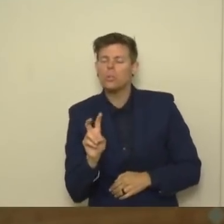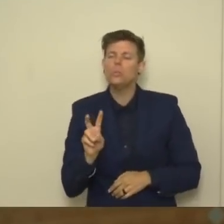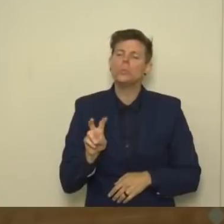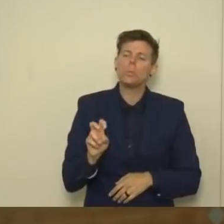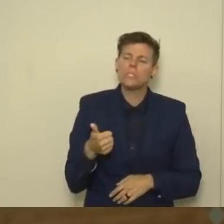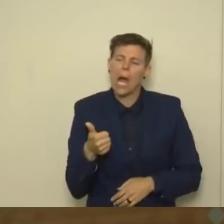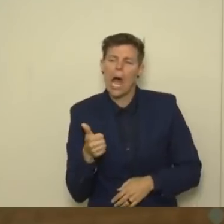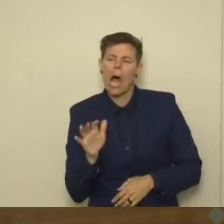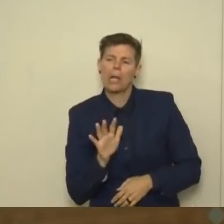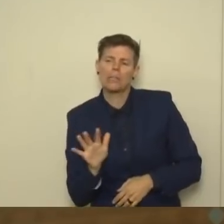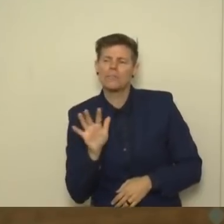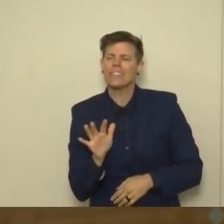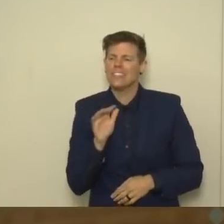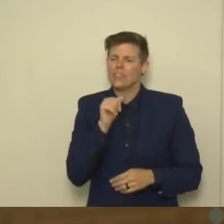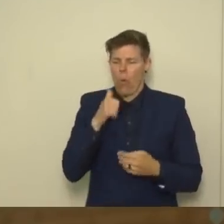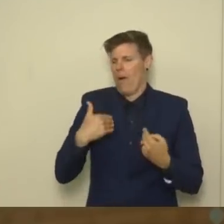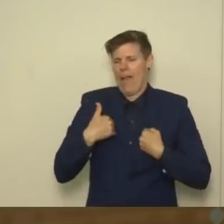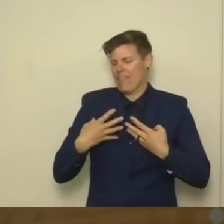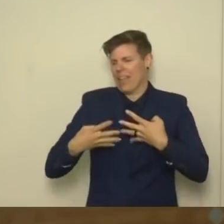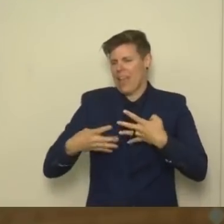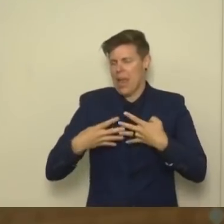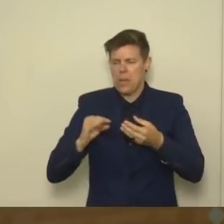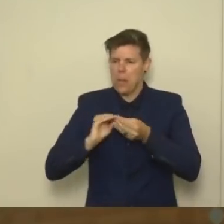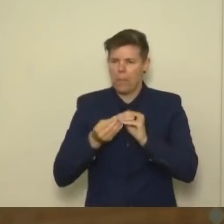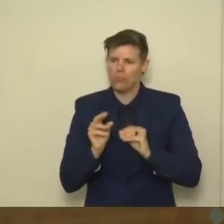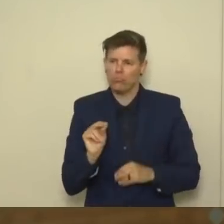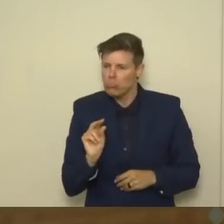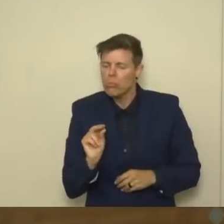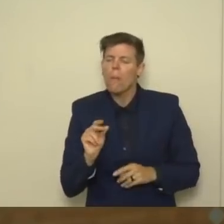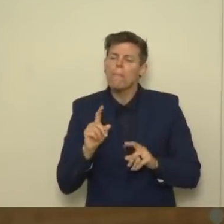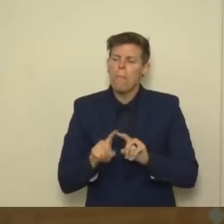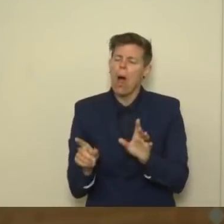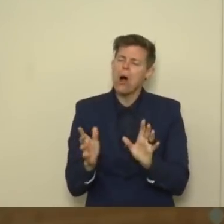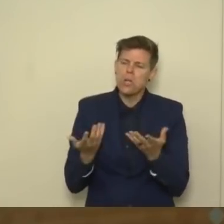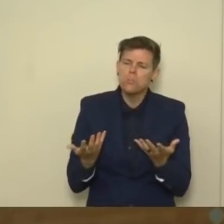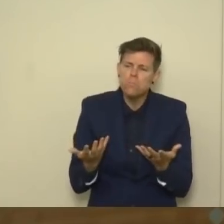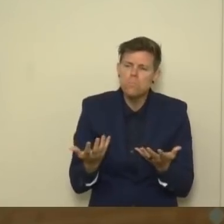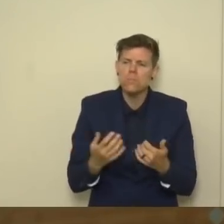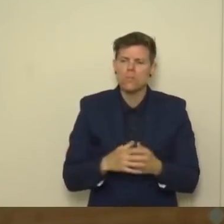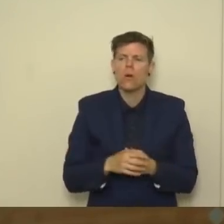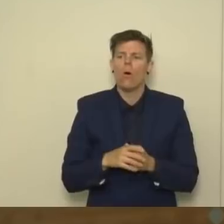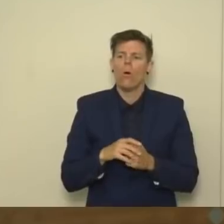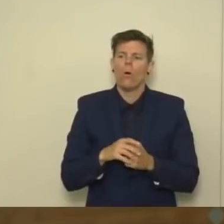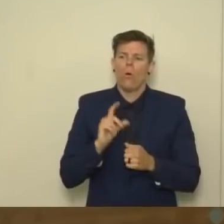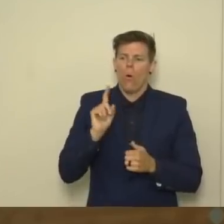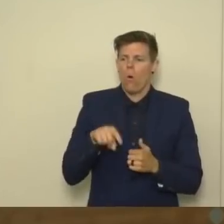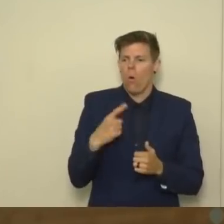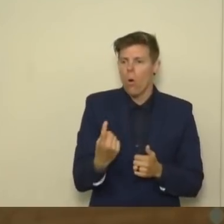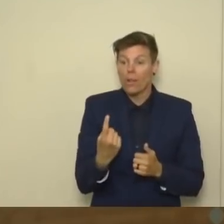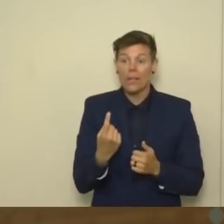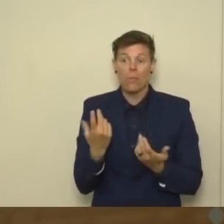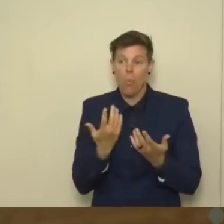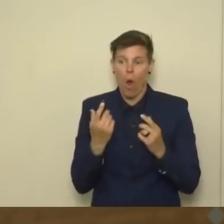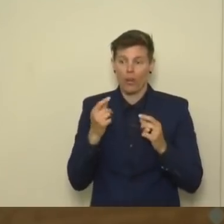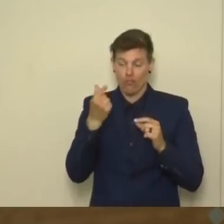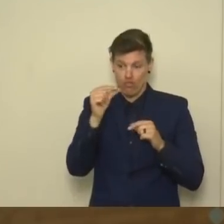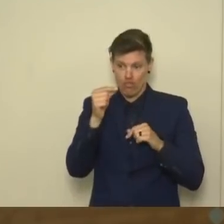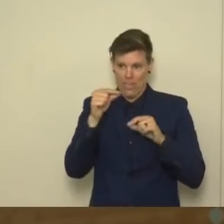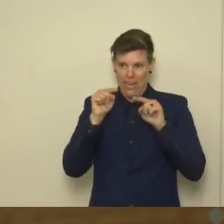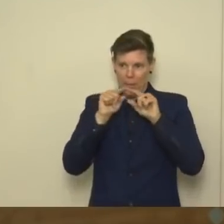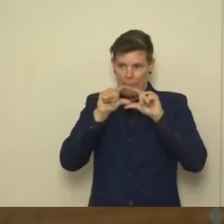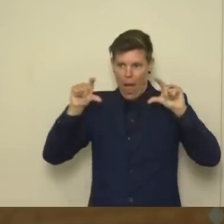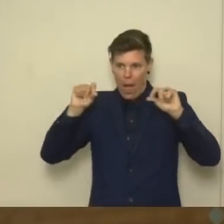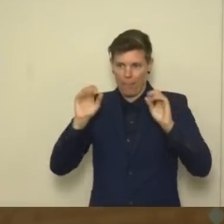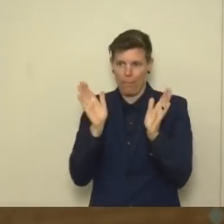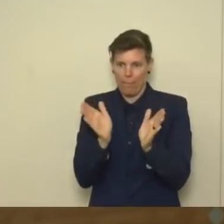cases, which is that goalpost with the only one upright, and so we're talking a lot about that